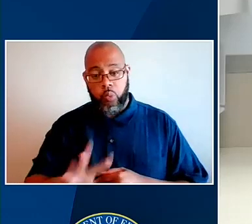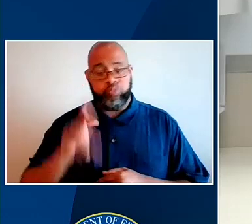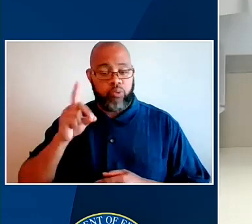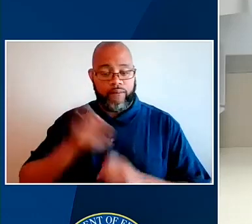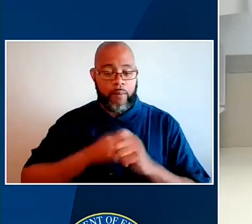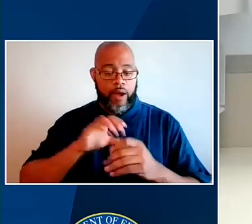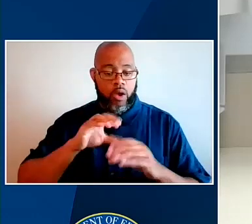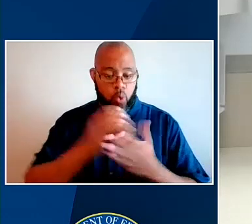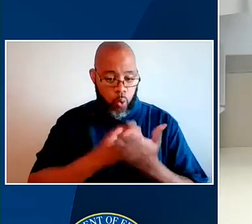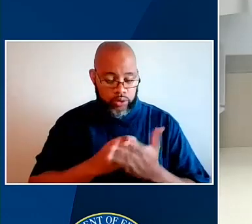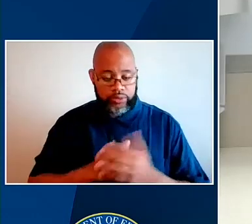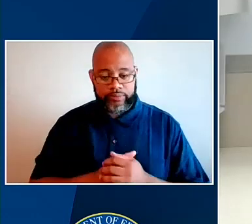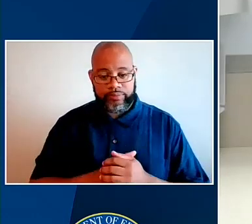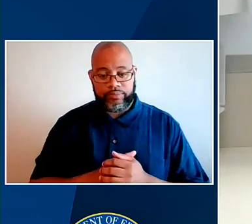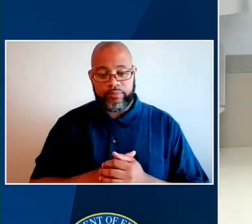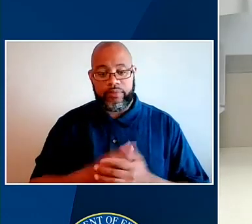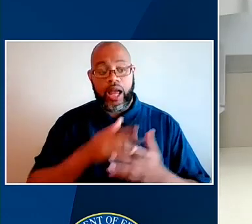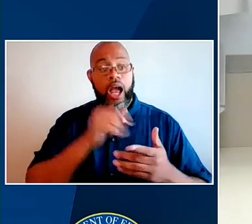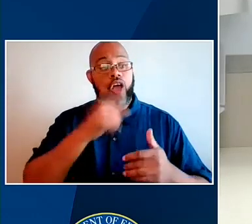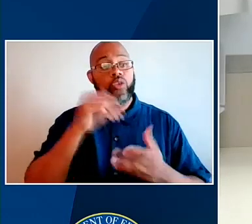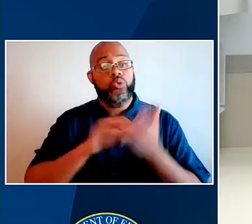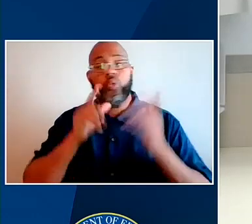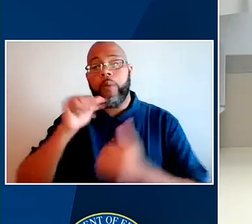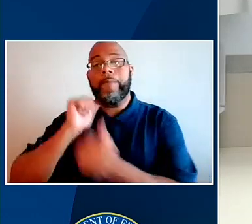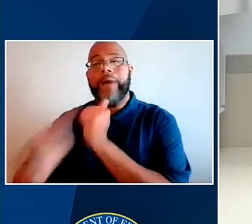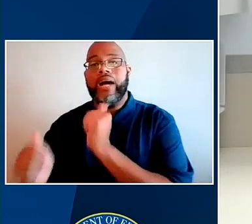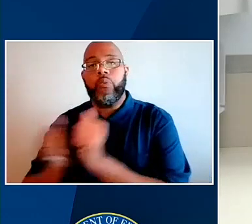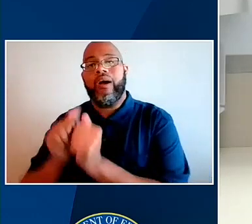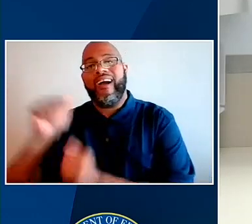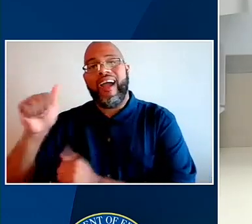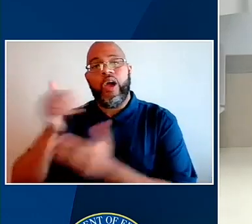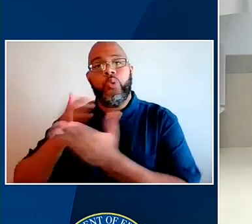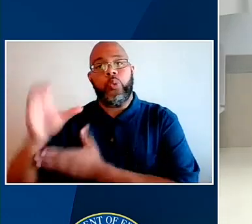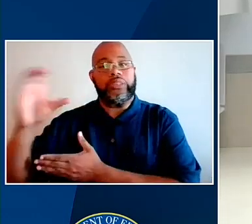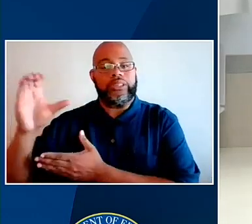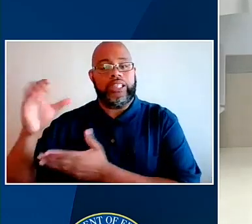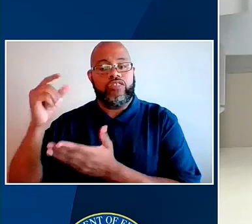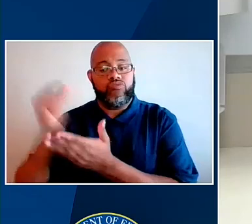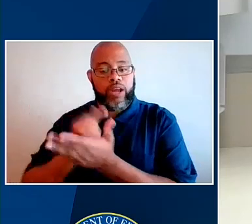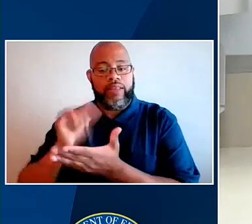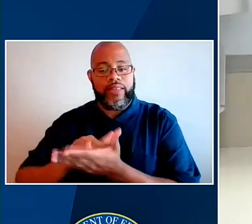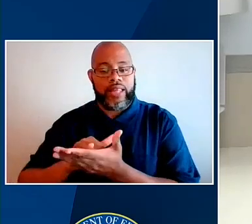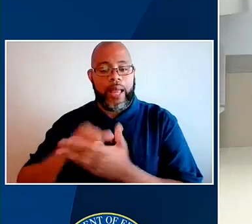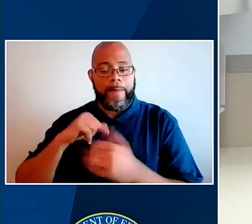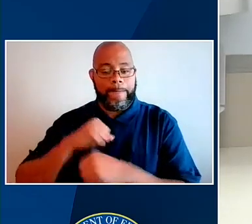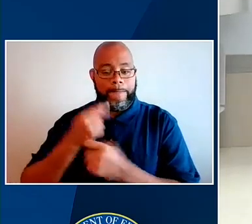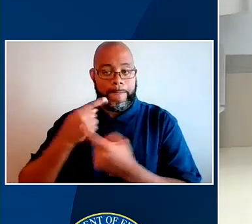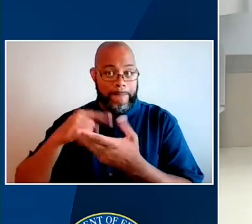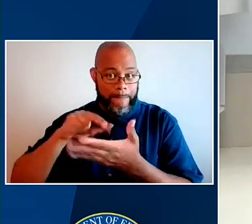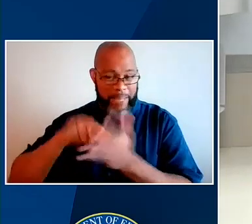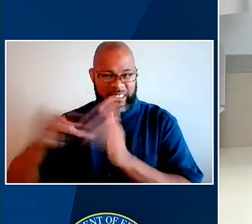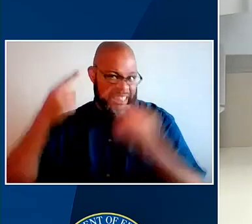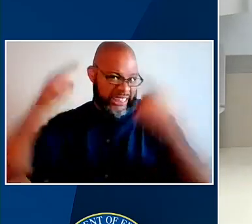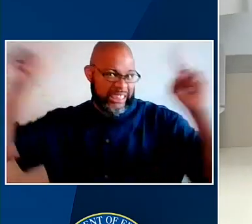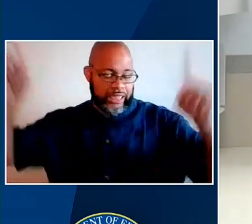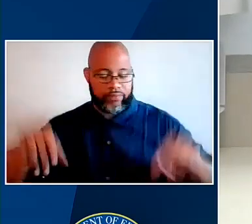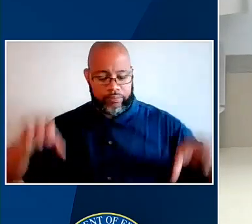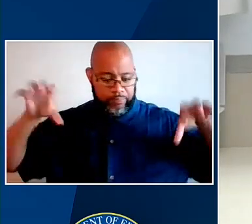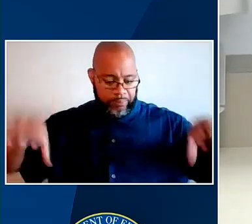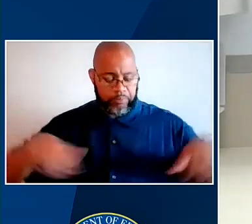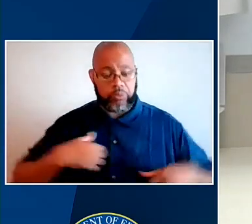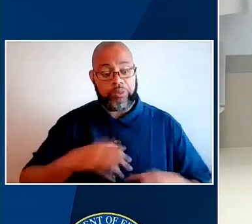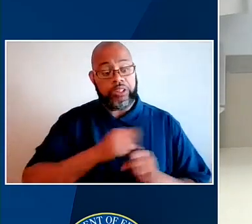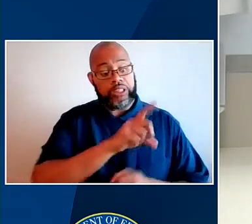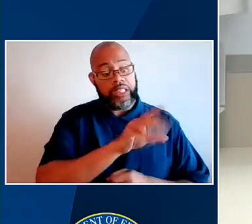course altogether, versus those students who passed with an A through C grade, which presumably means they succeeded. We took